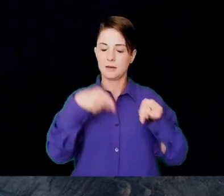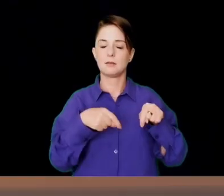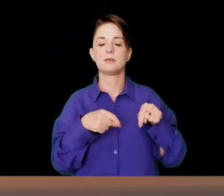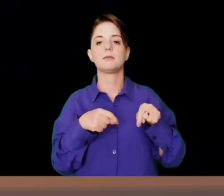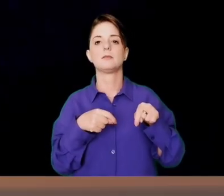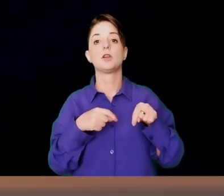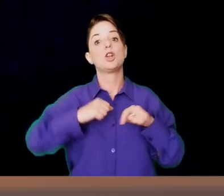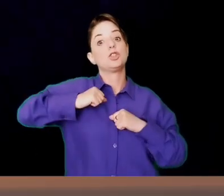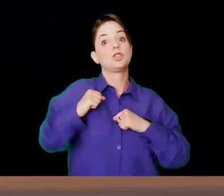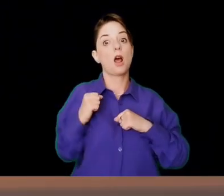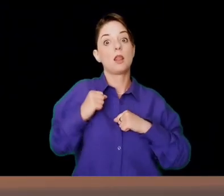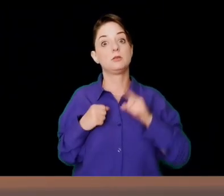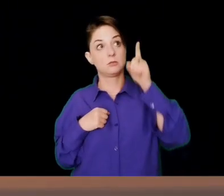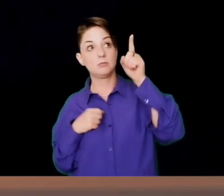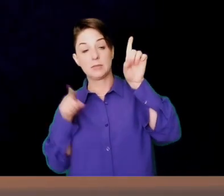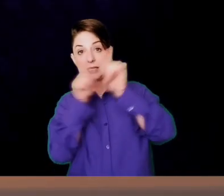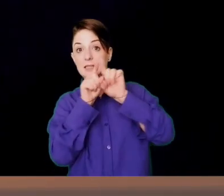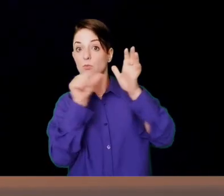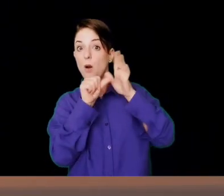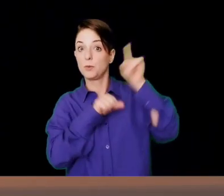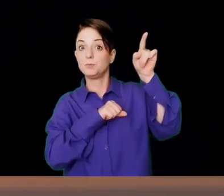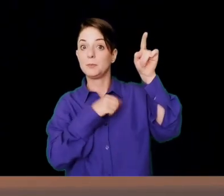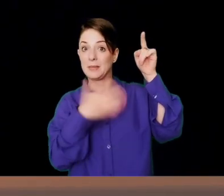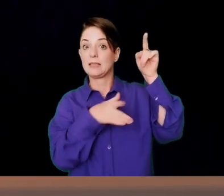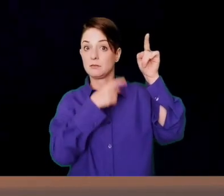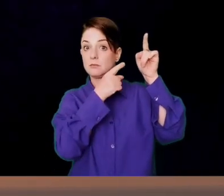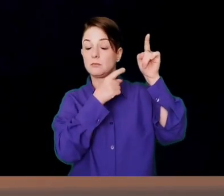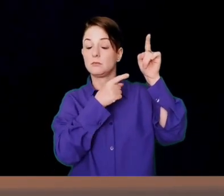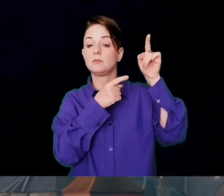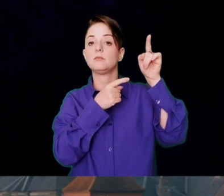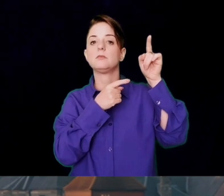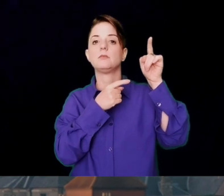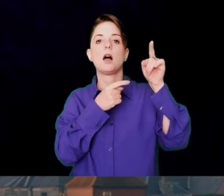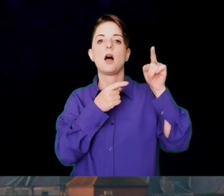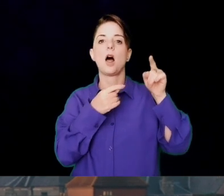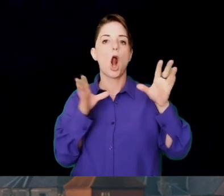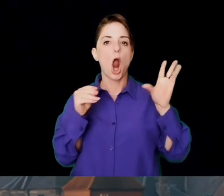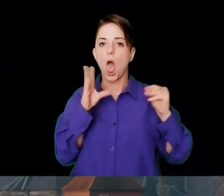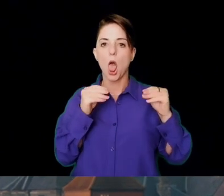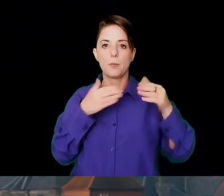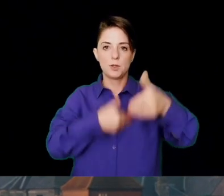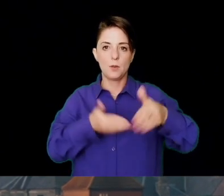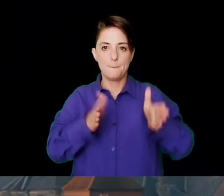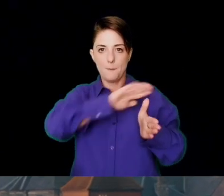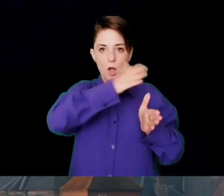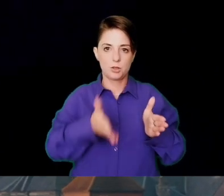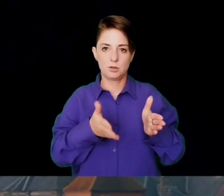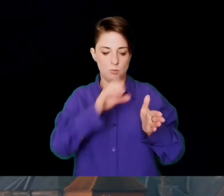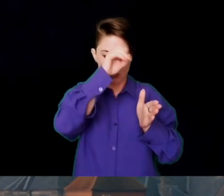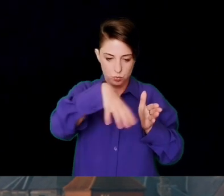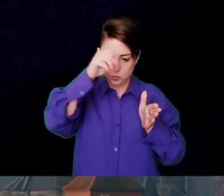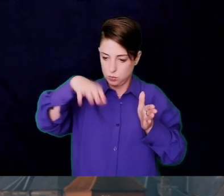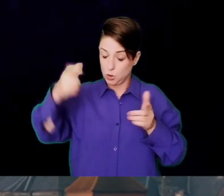Eyemouth in Scotland was experiencing the same problems as Lyme. Too many lobster pots, far too many lobster